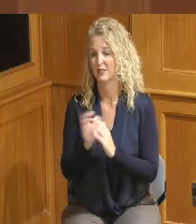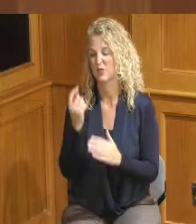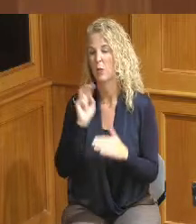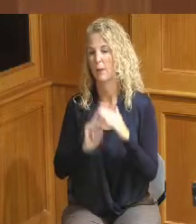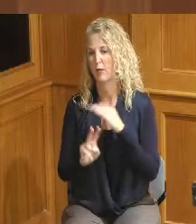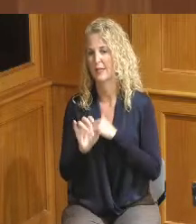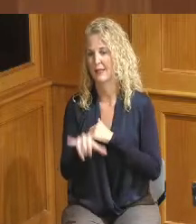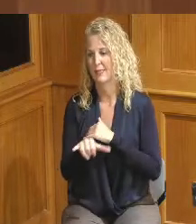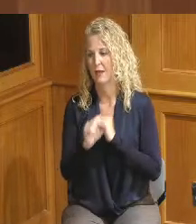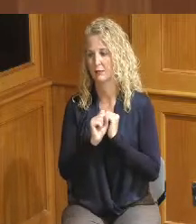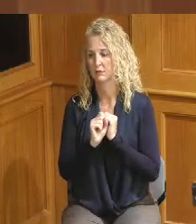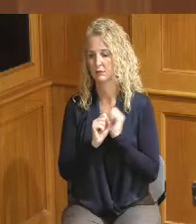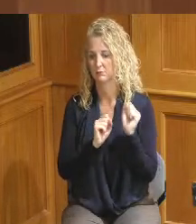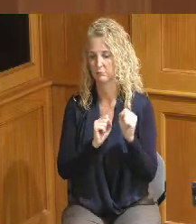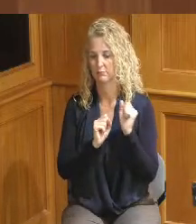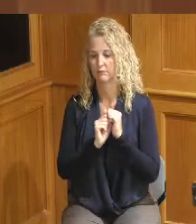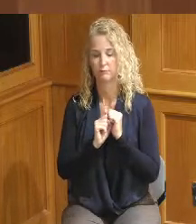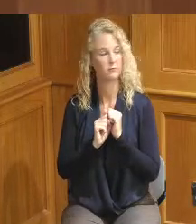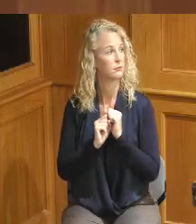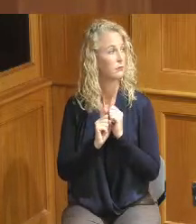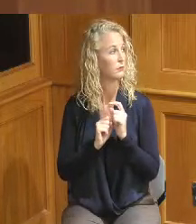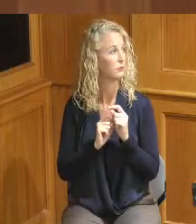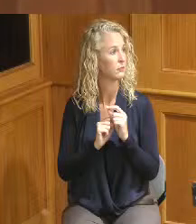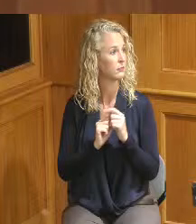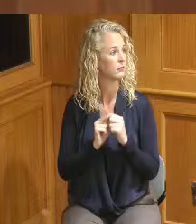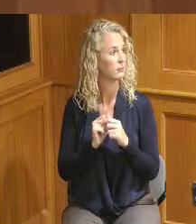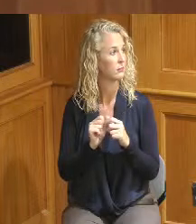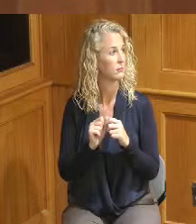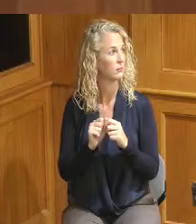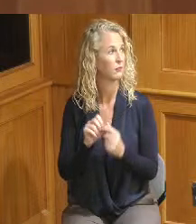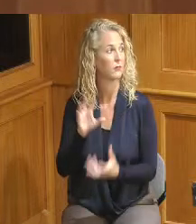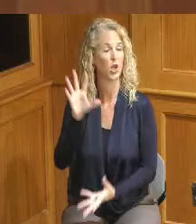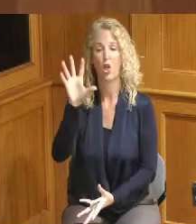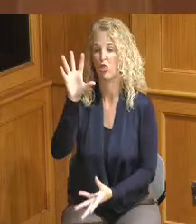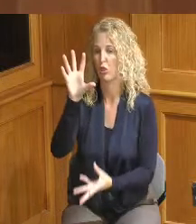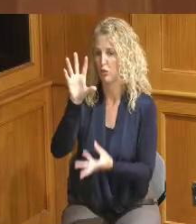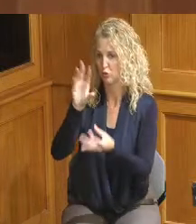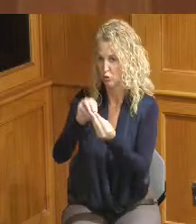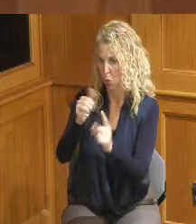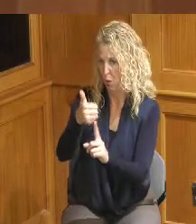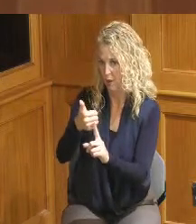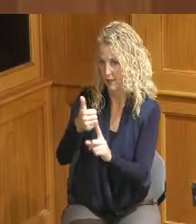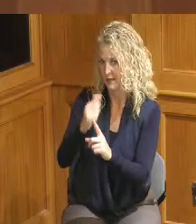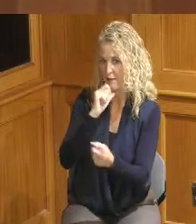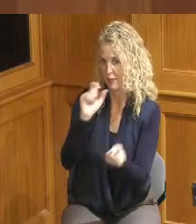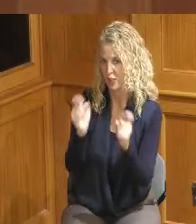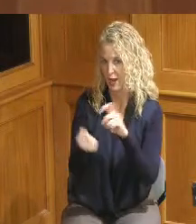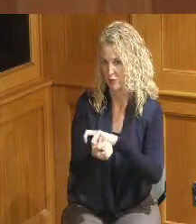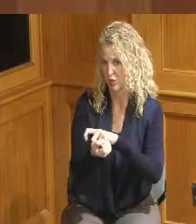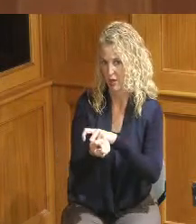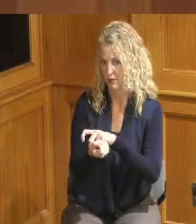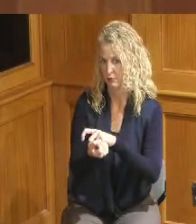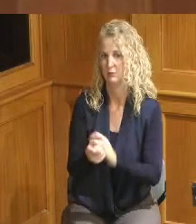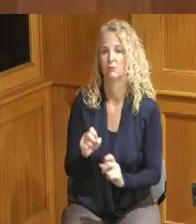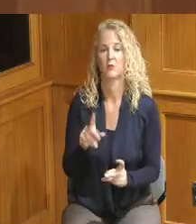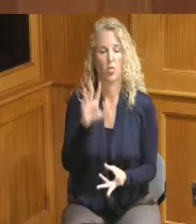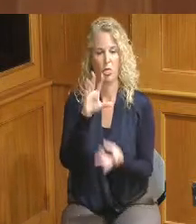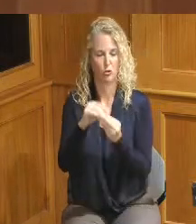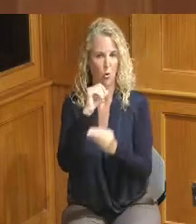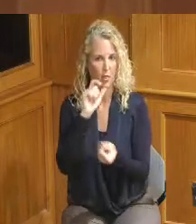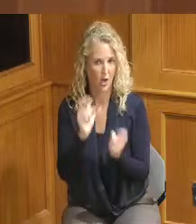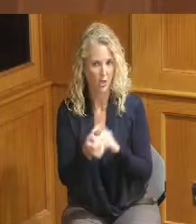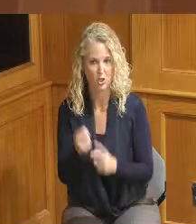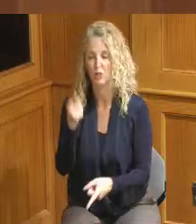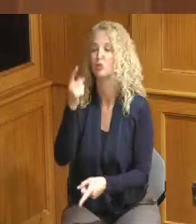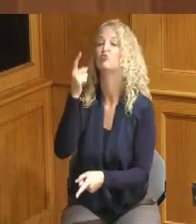yes. What does that mean? That's what I needed then. Okay. The total didn't change.